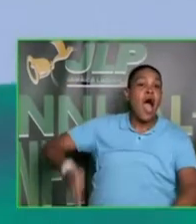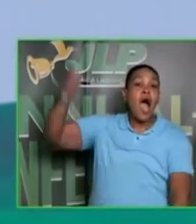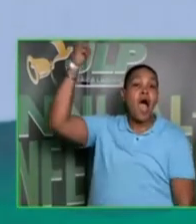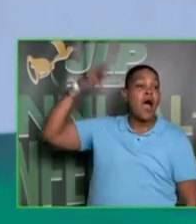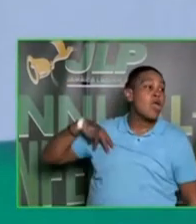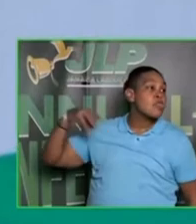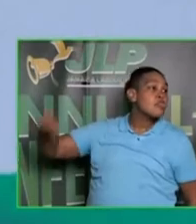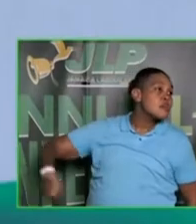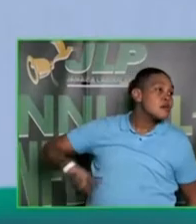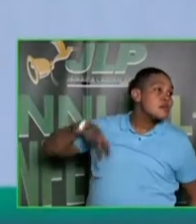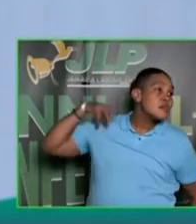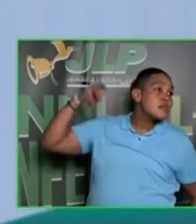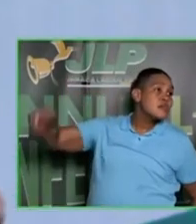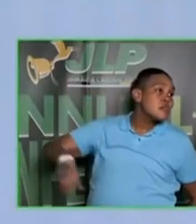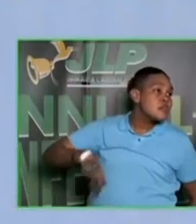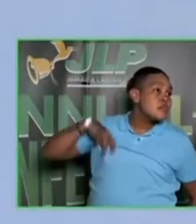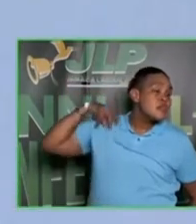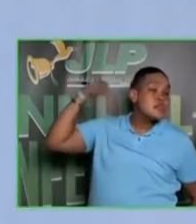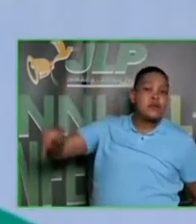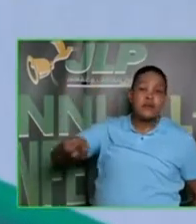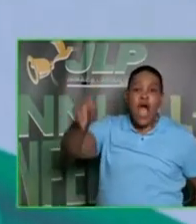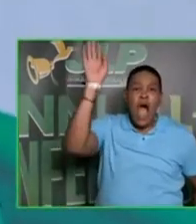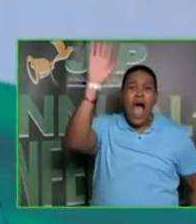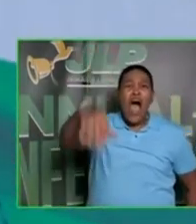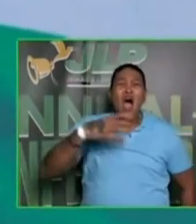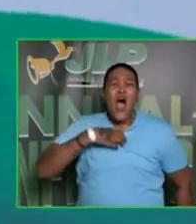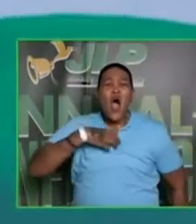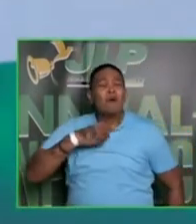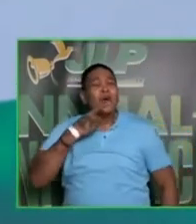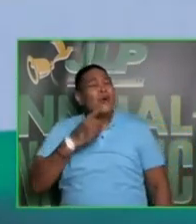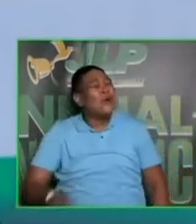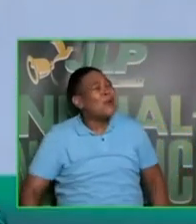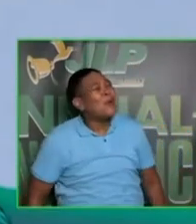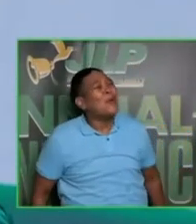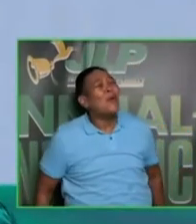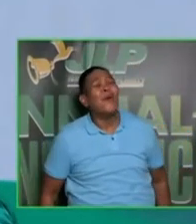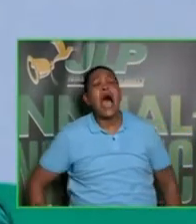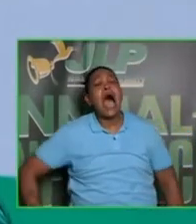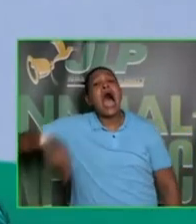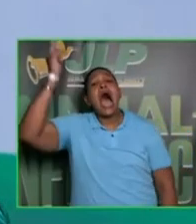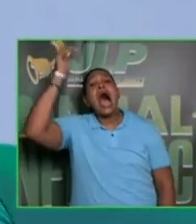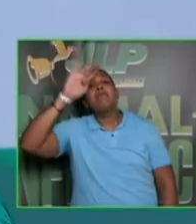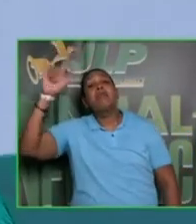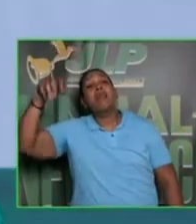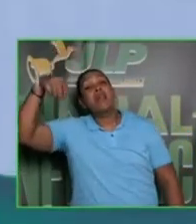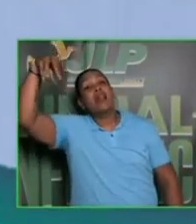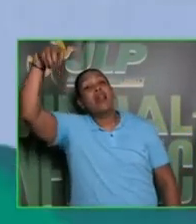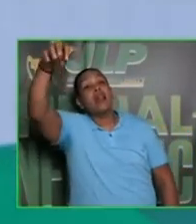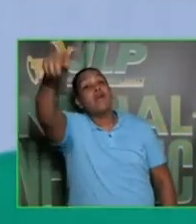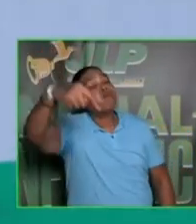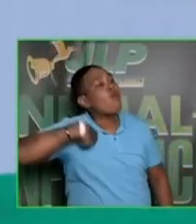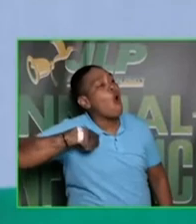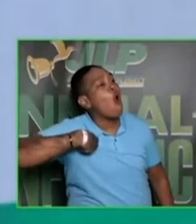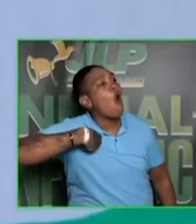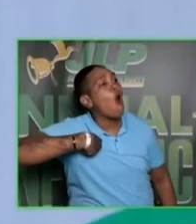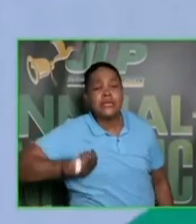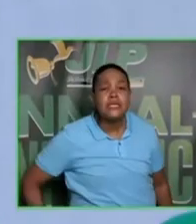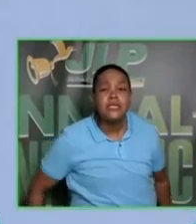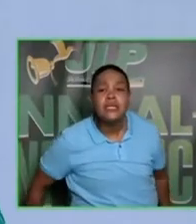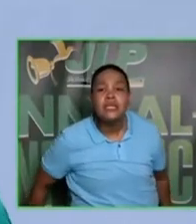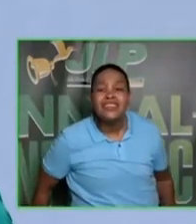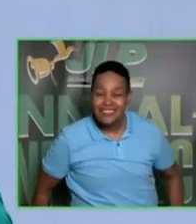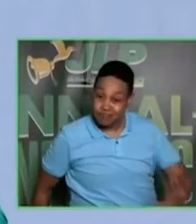you face. Everybody complain about their electricity bill. Everybody. It